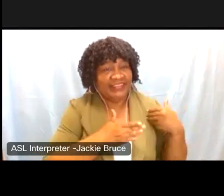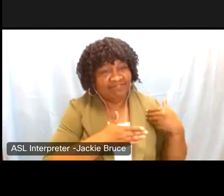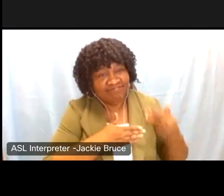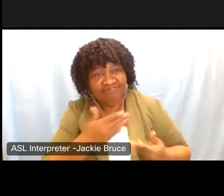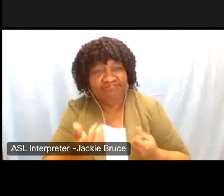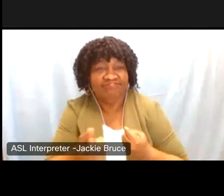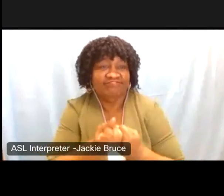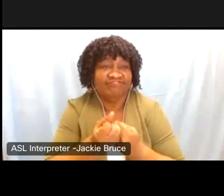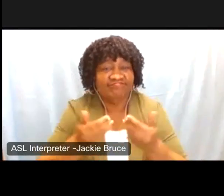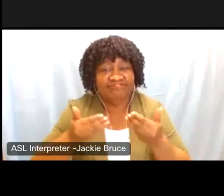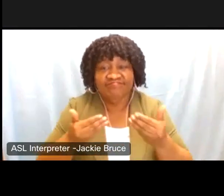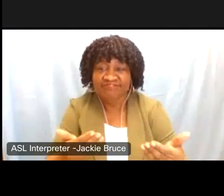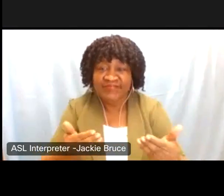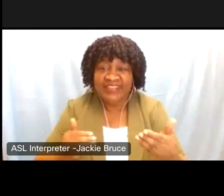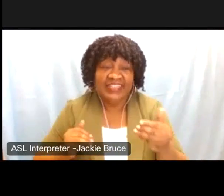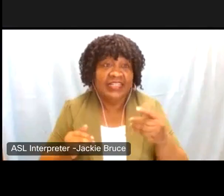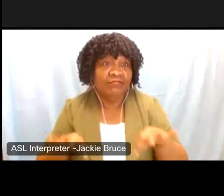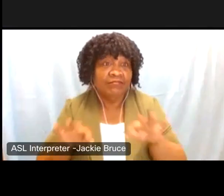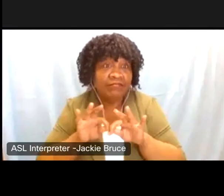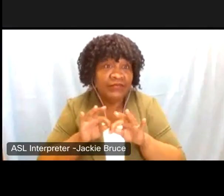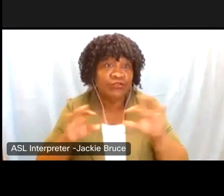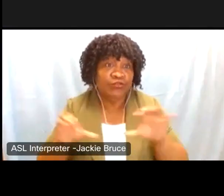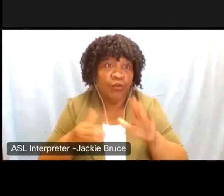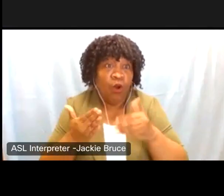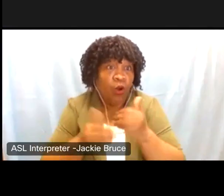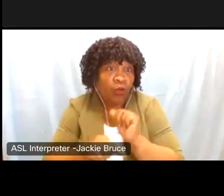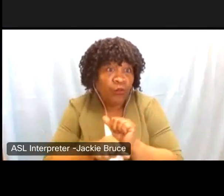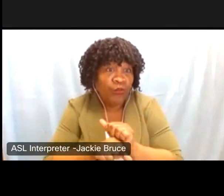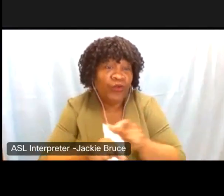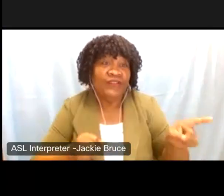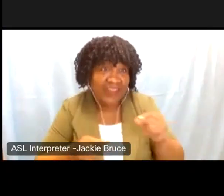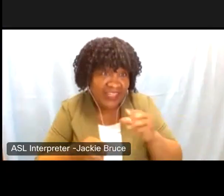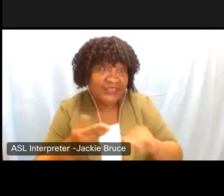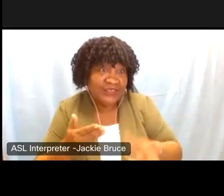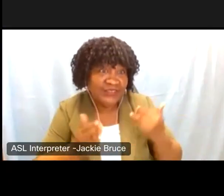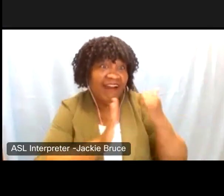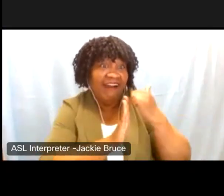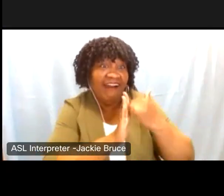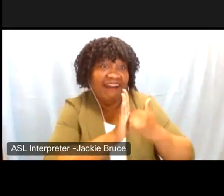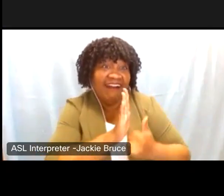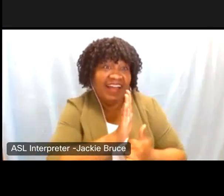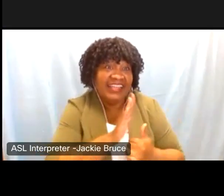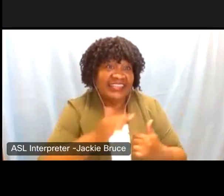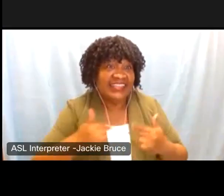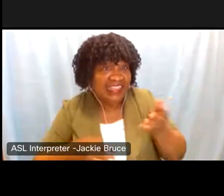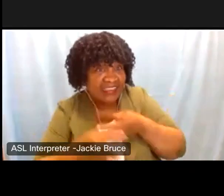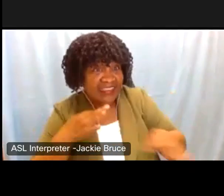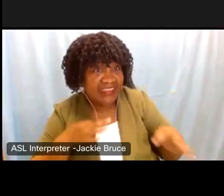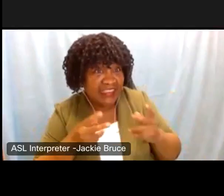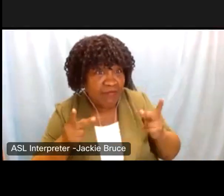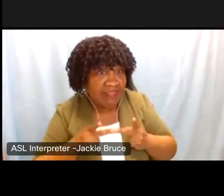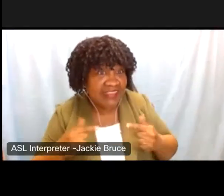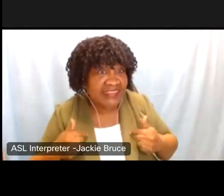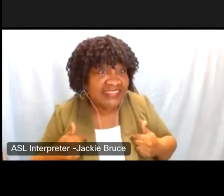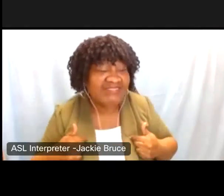that student managed to do the work and pull all A's. I don't know that I could have. But I found that one of